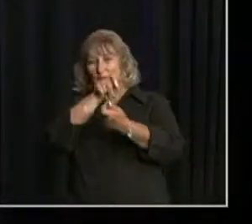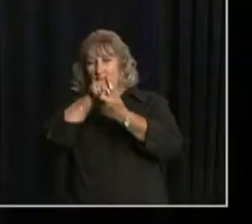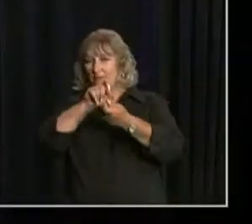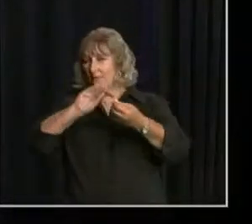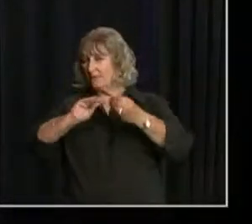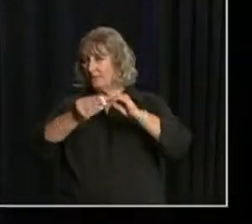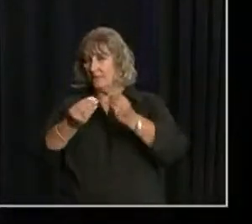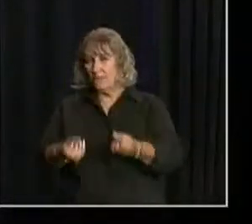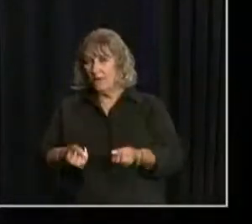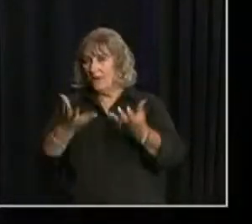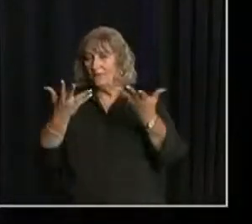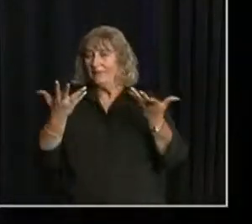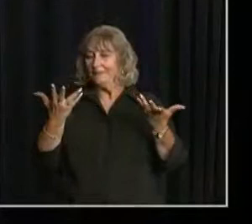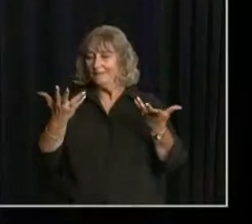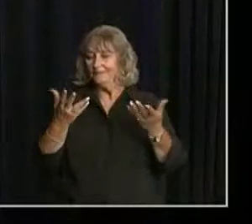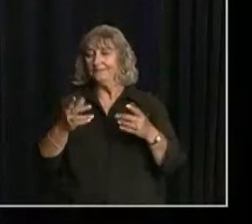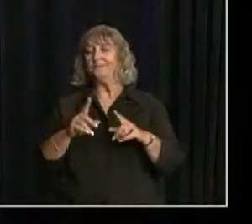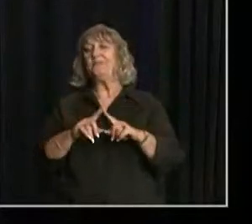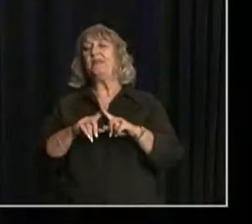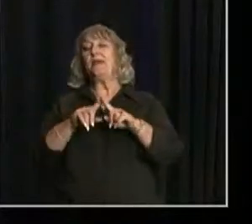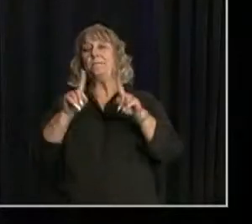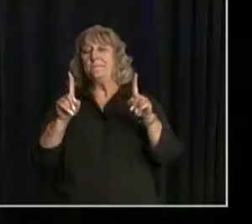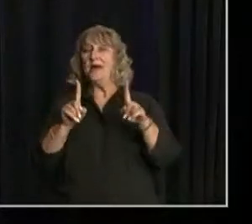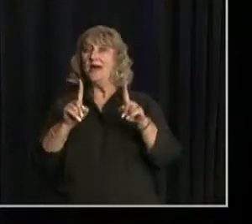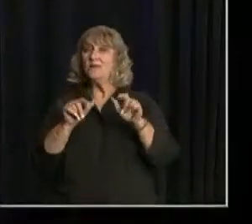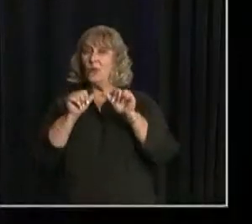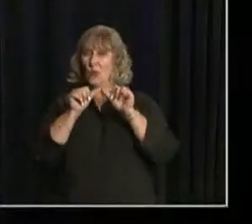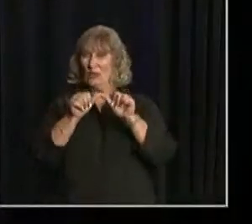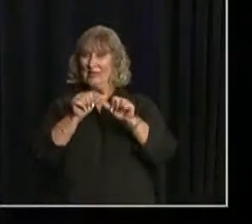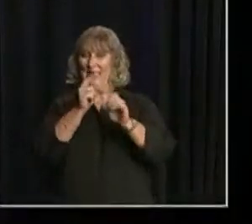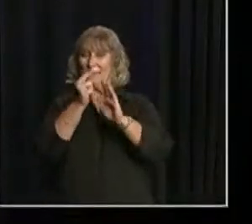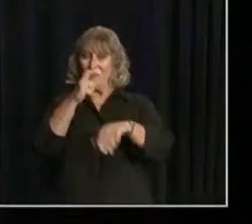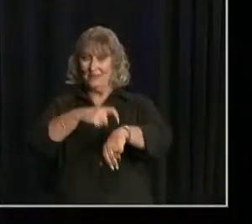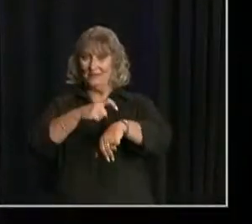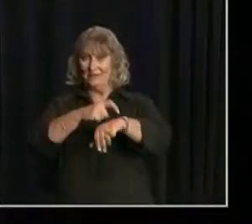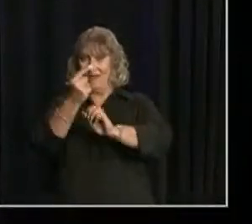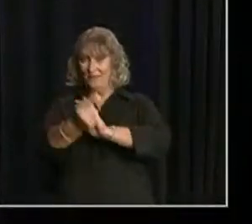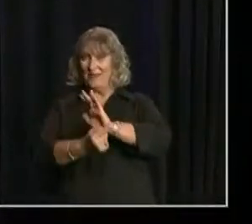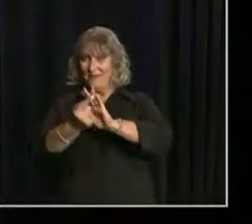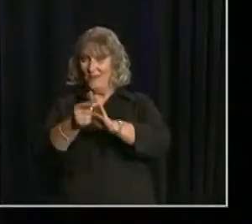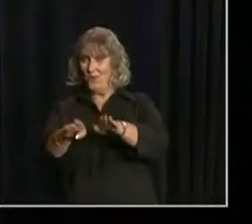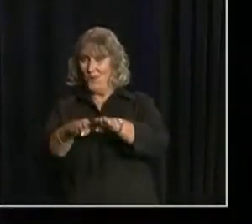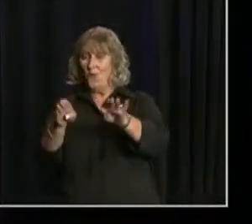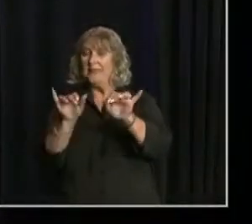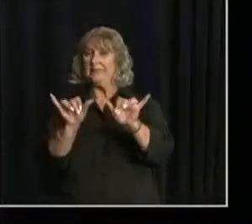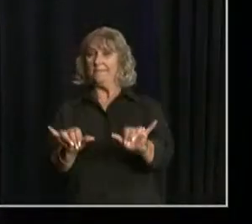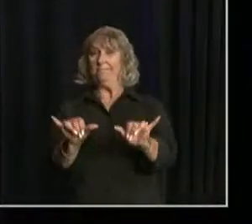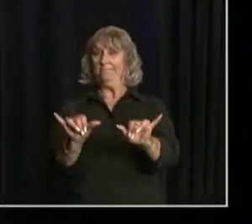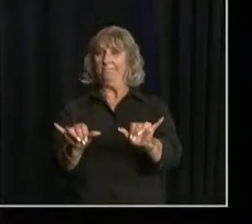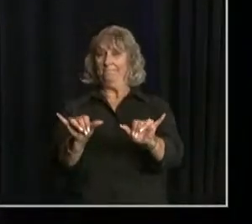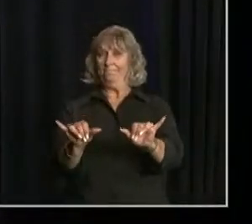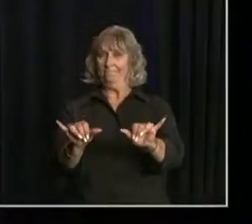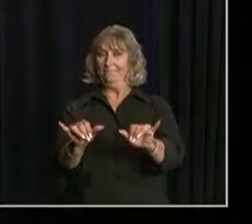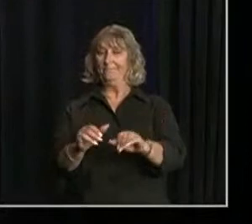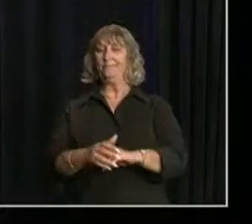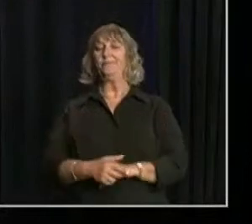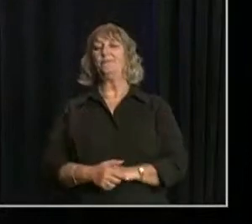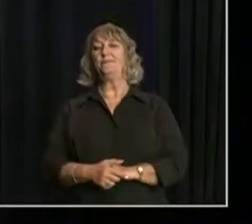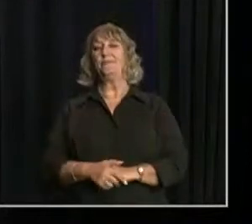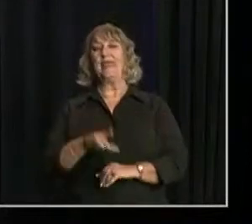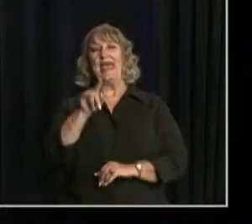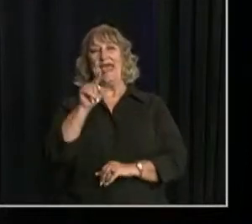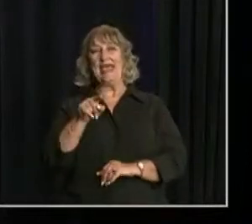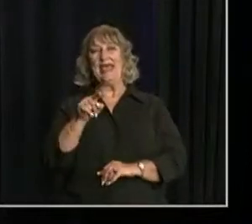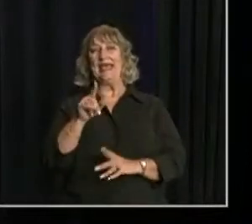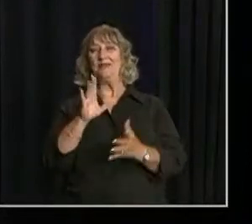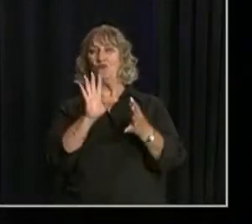days. We anticipate keeping those hours the same. And I think as you mentioned, Joey,